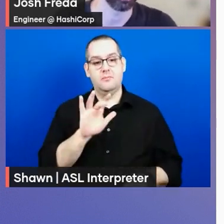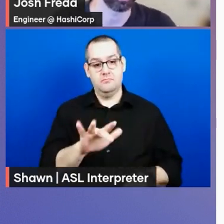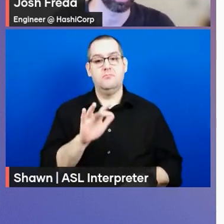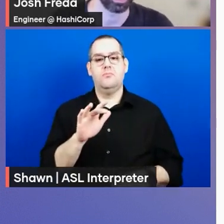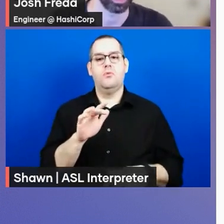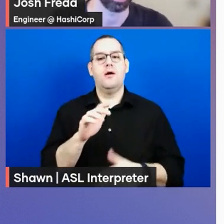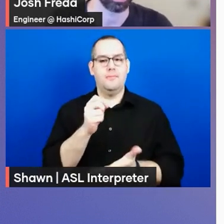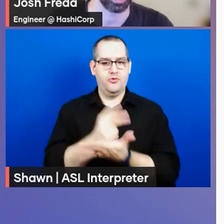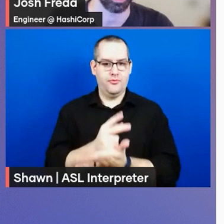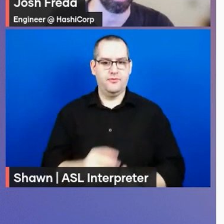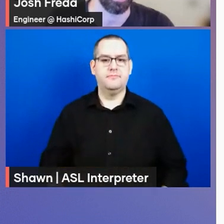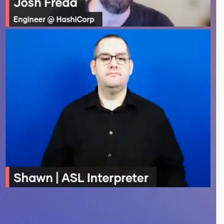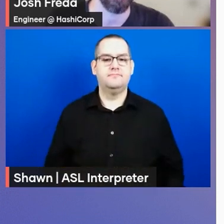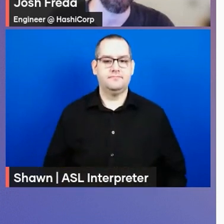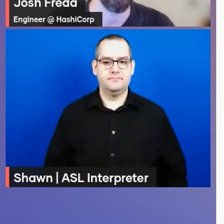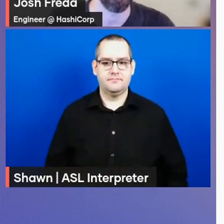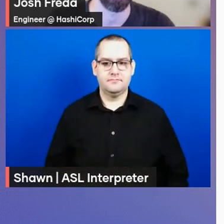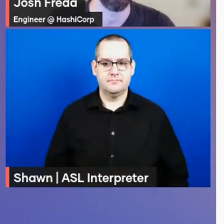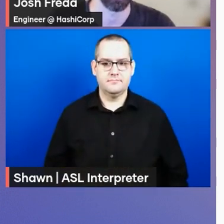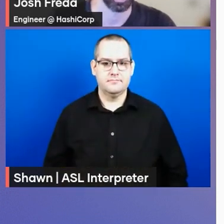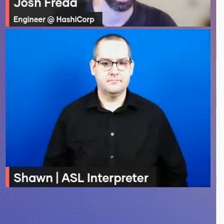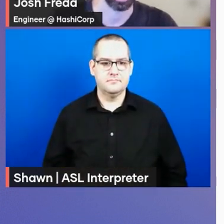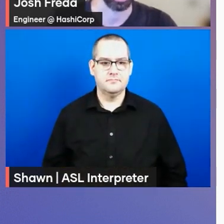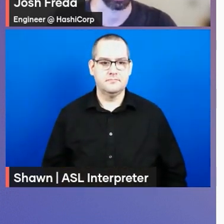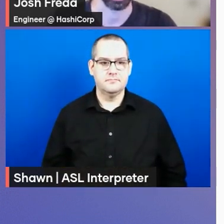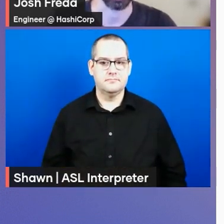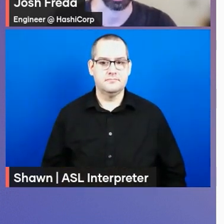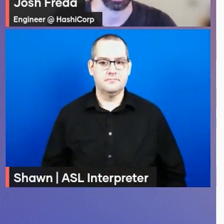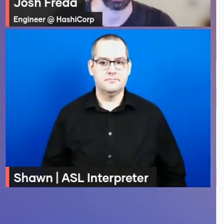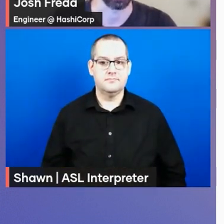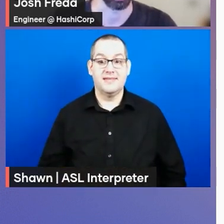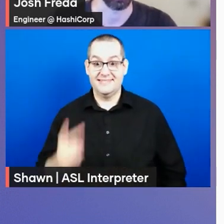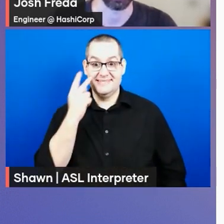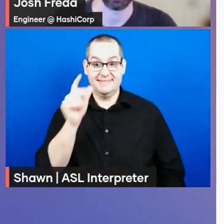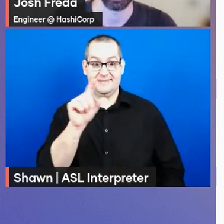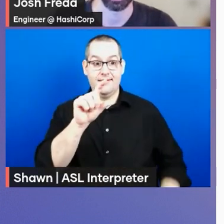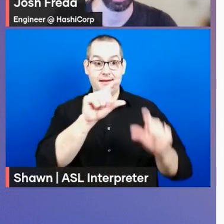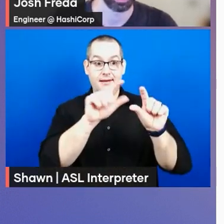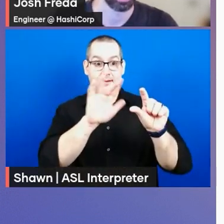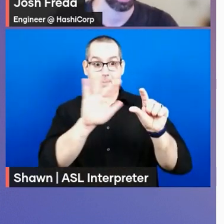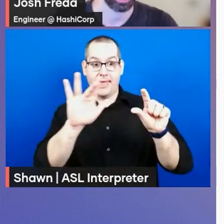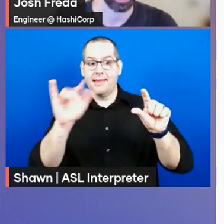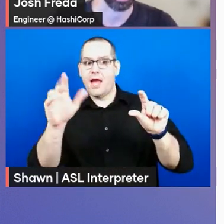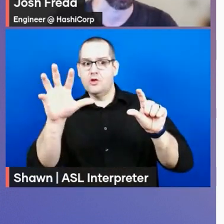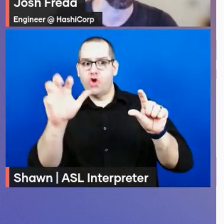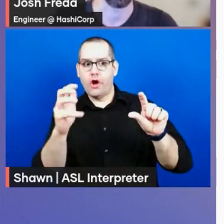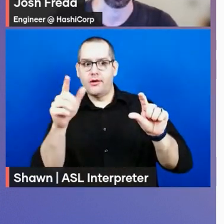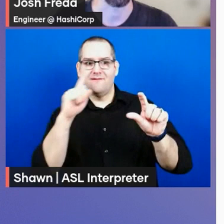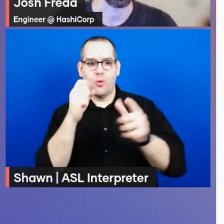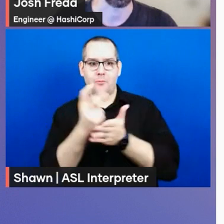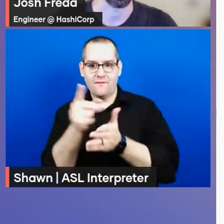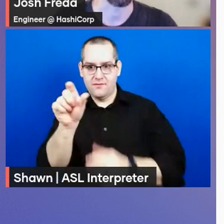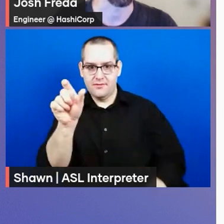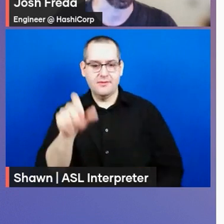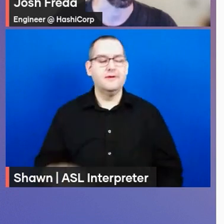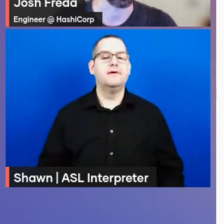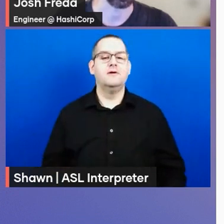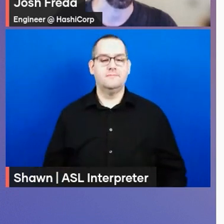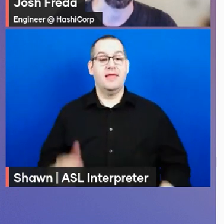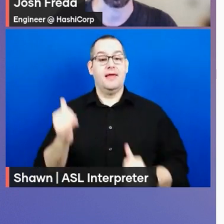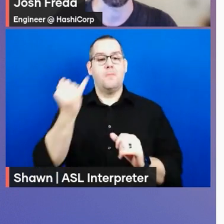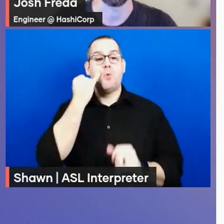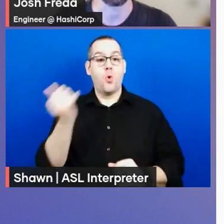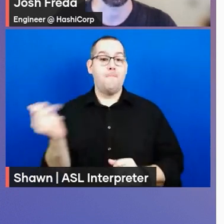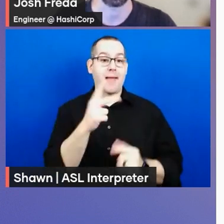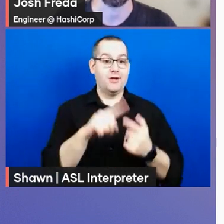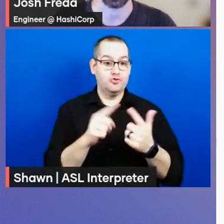to approved, now I can do that. And the document is approved. And if for whatever reason you want to move it back into